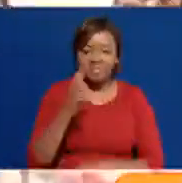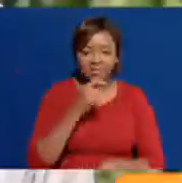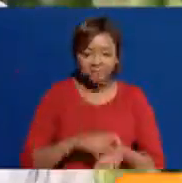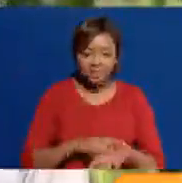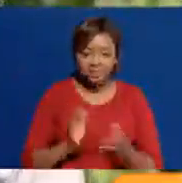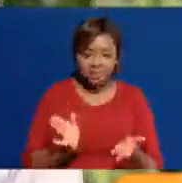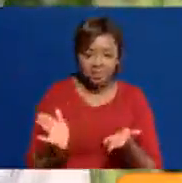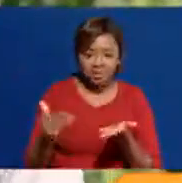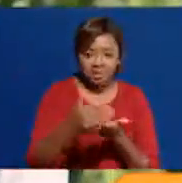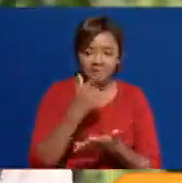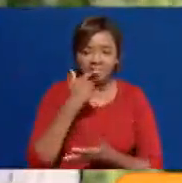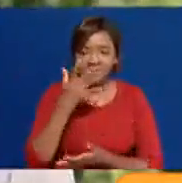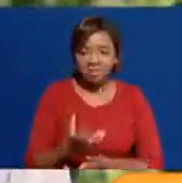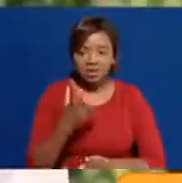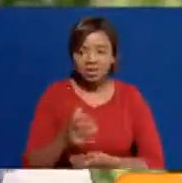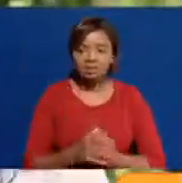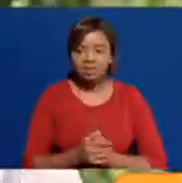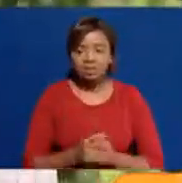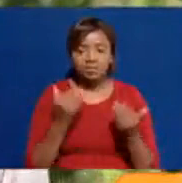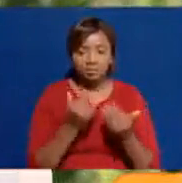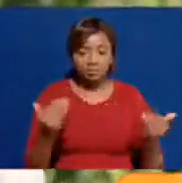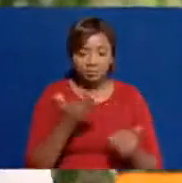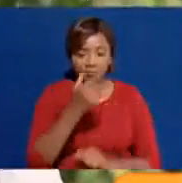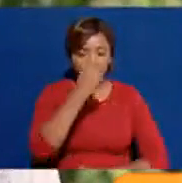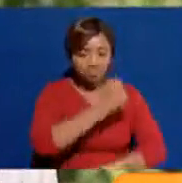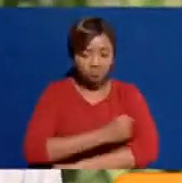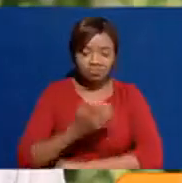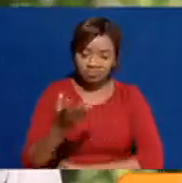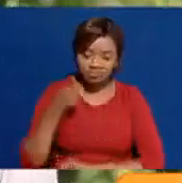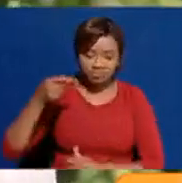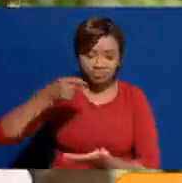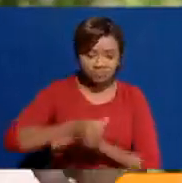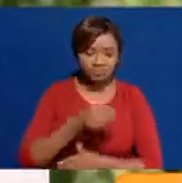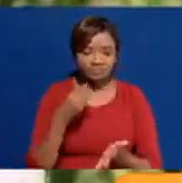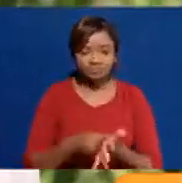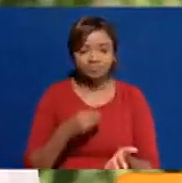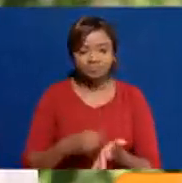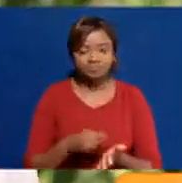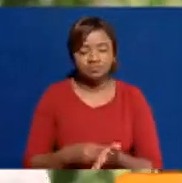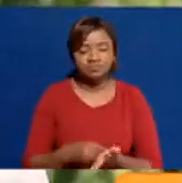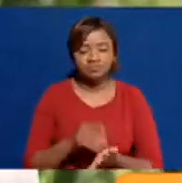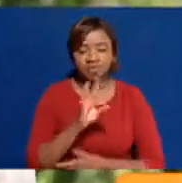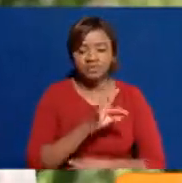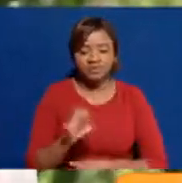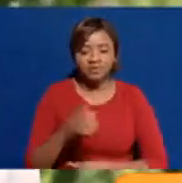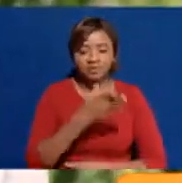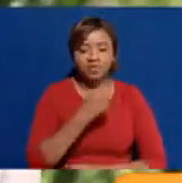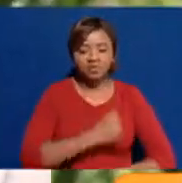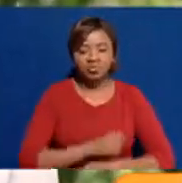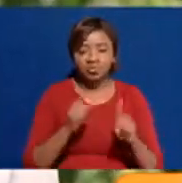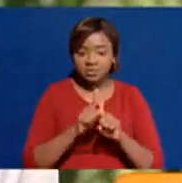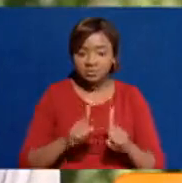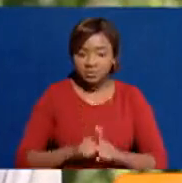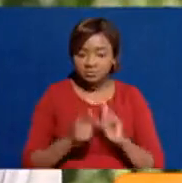harvest. Watoto wako shule, unahitaji pesa ya kuweka mtoto shule, na saa ingine, saa kama wakati wa kiangazi,